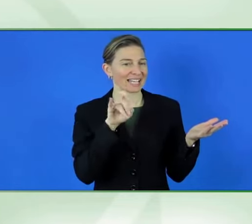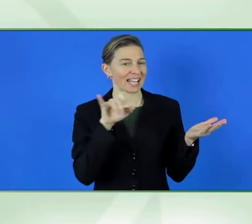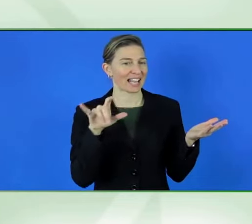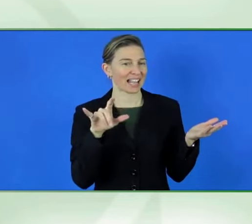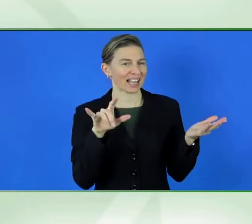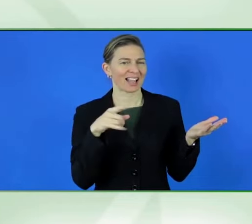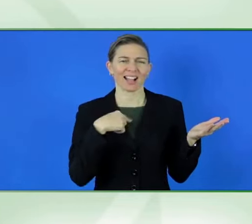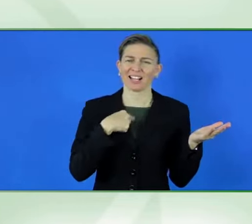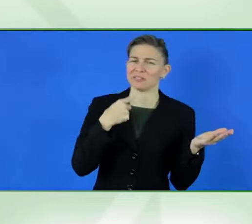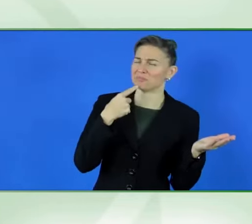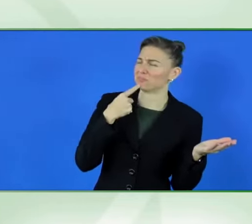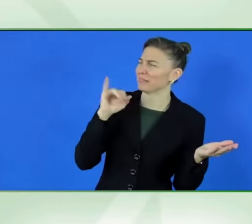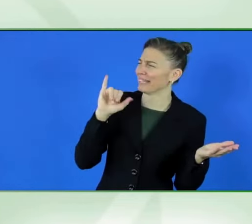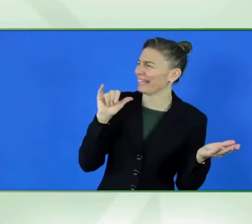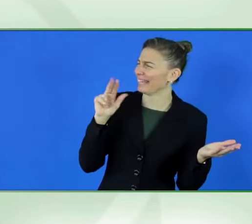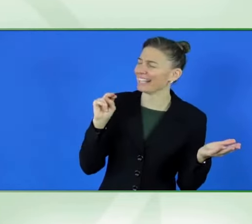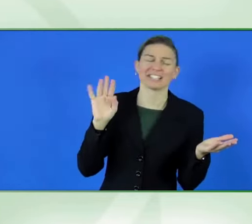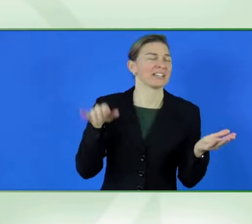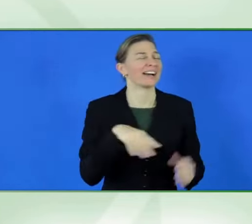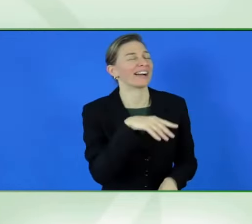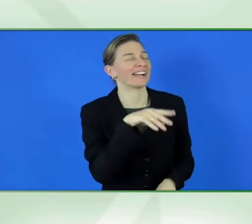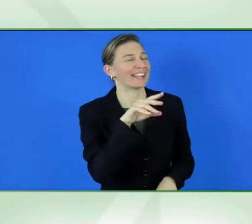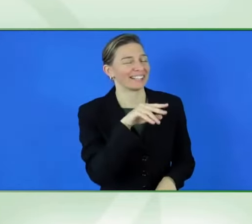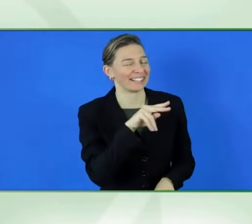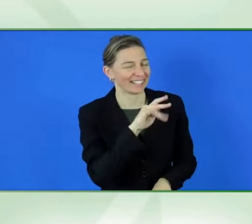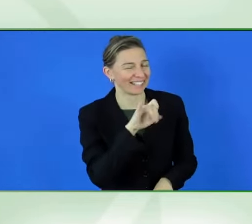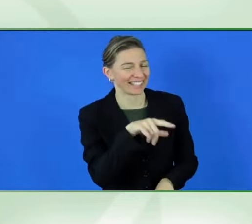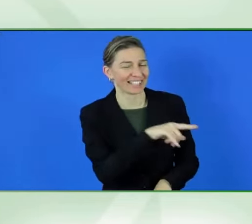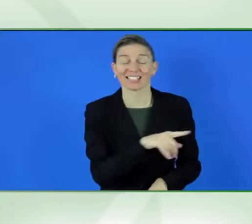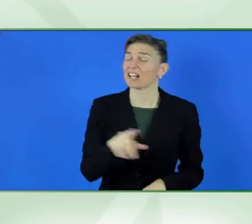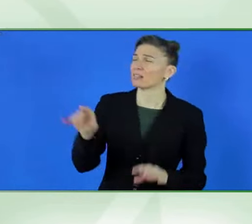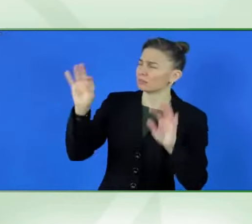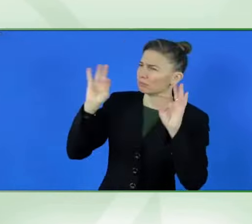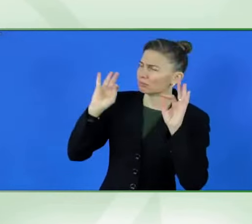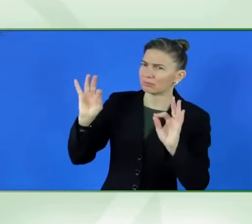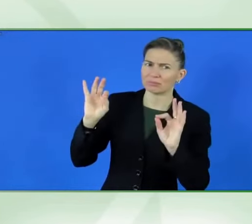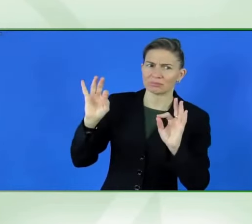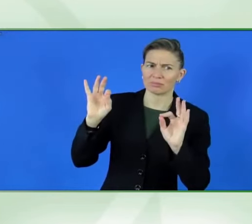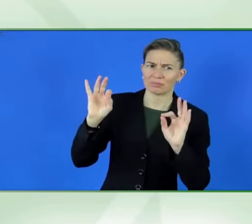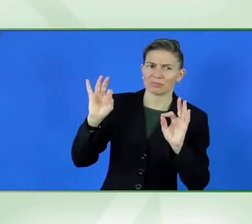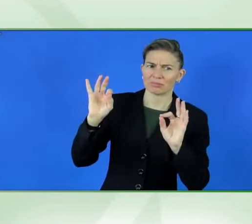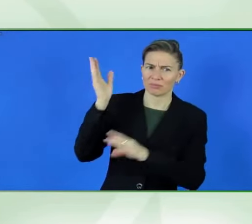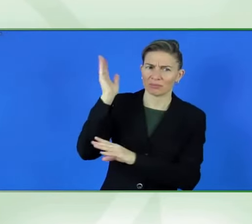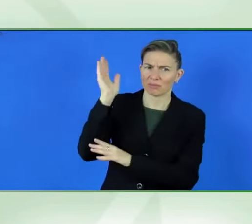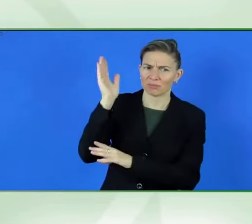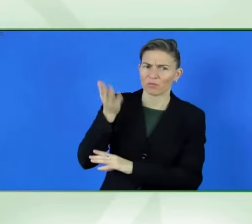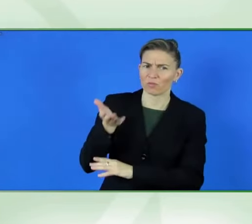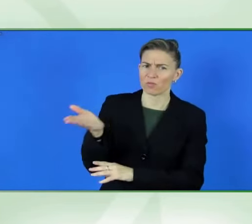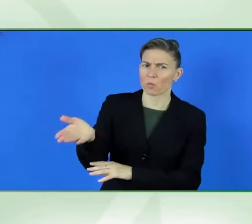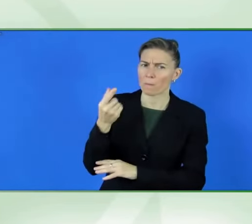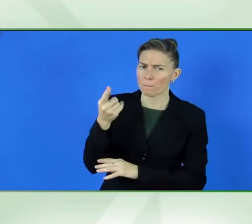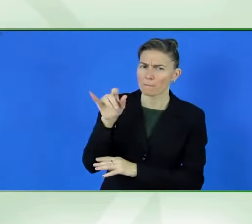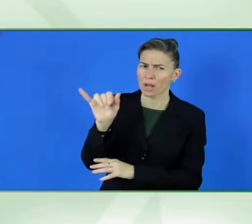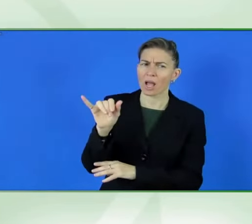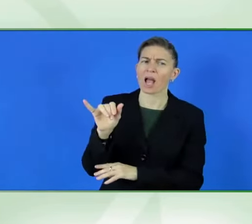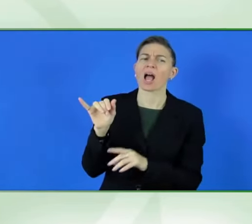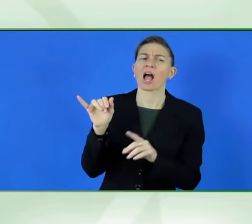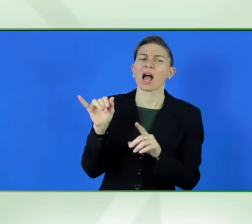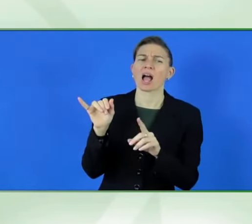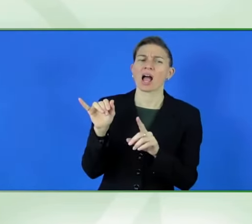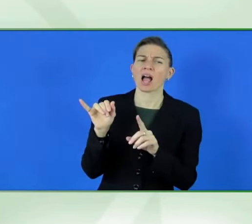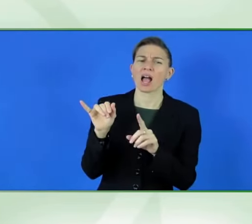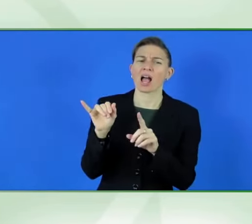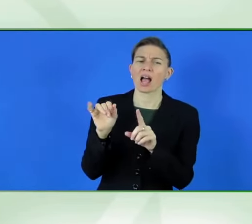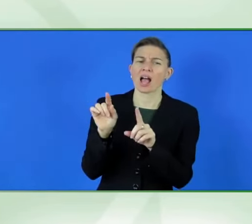an excellent presentation from Guy, and it actually posed the question in my mind, if we can do this with